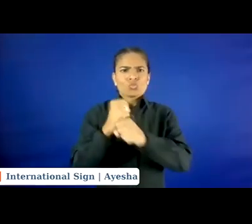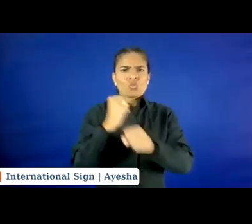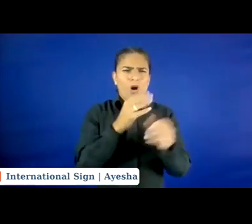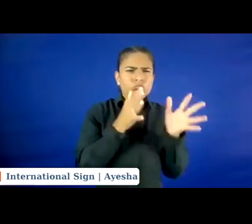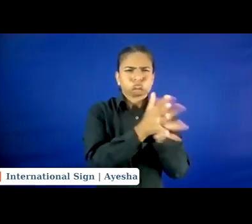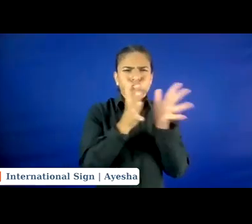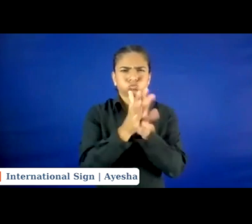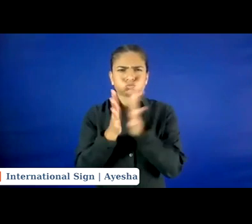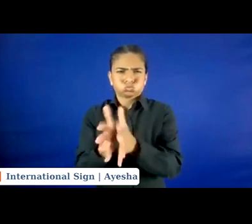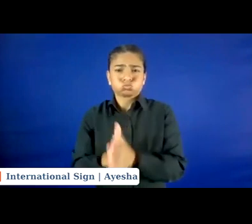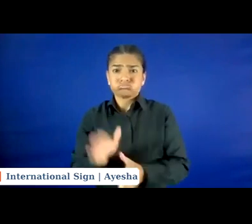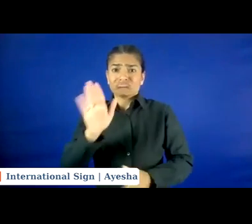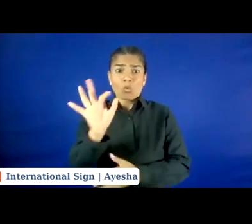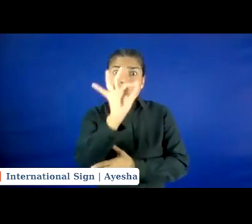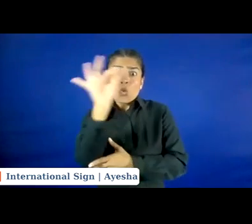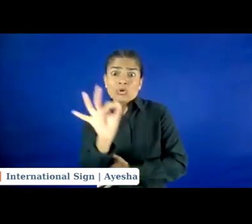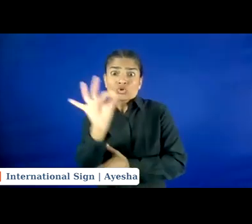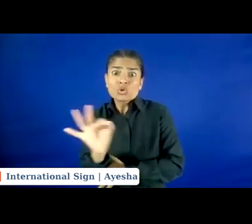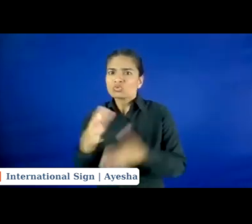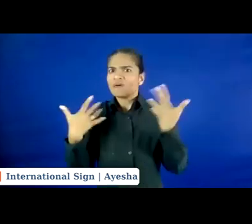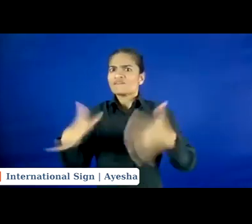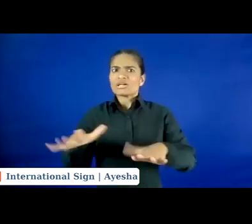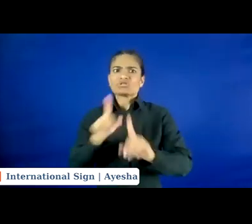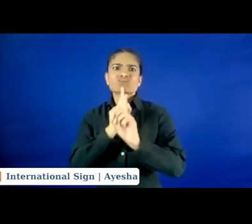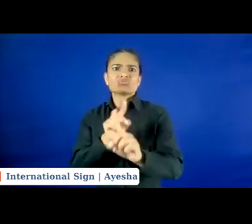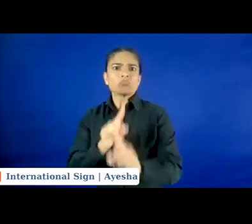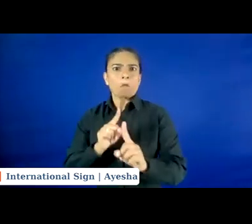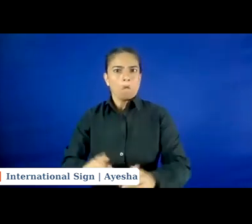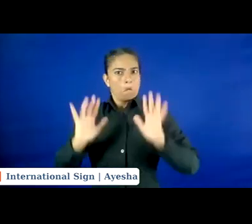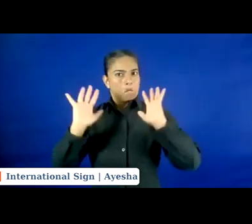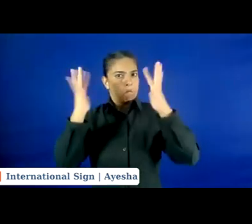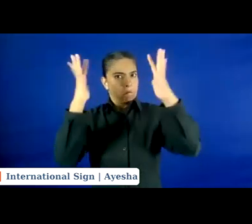to be emphasized, we go over them. And also that